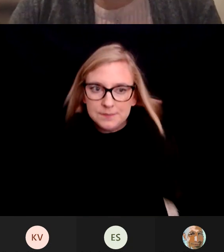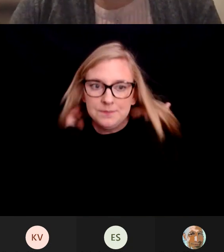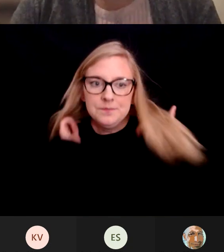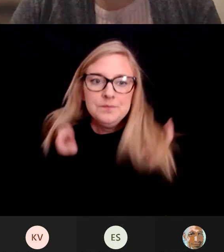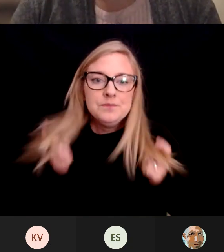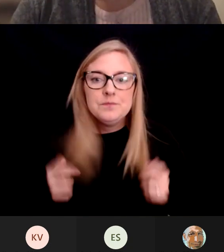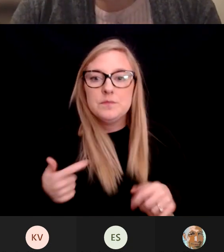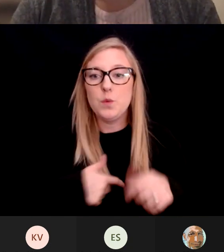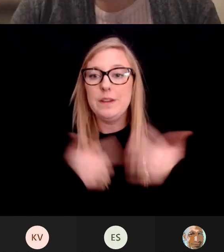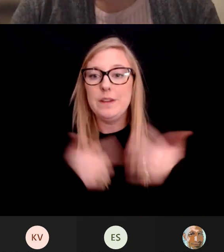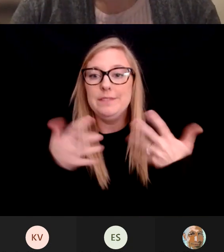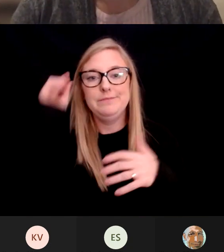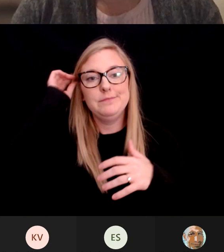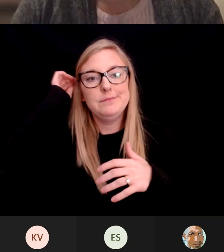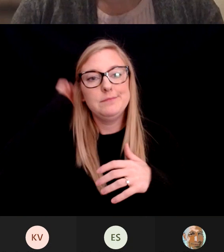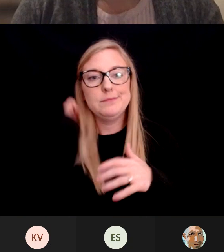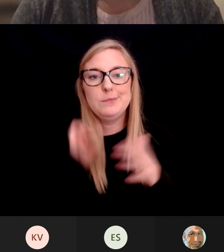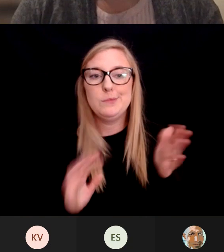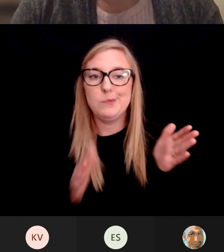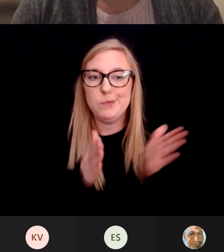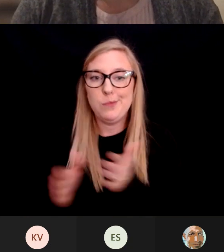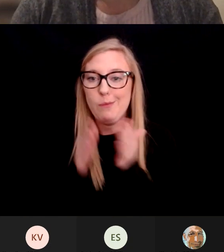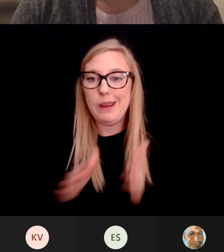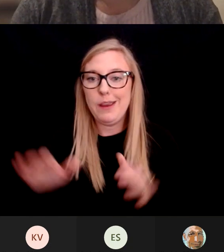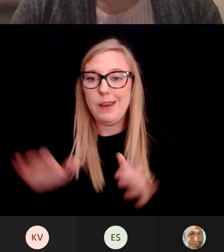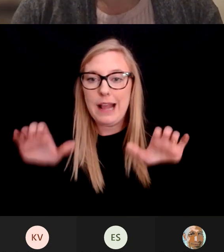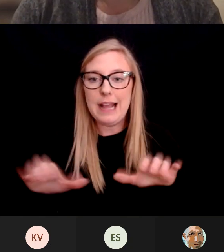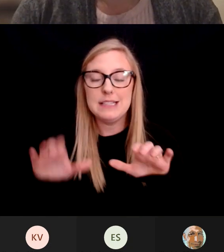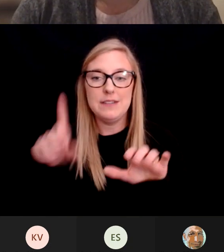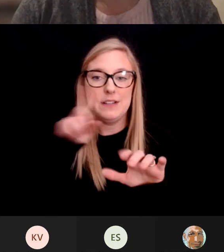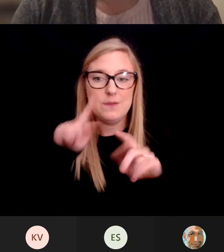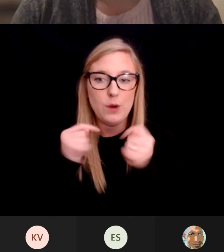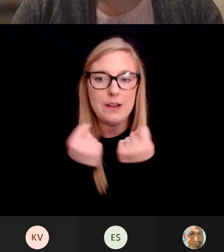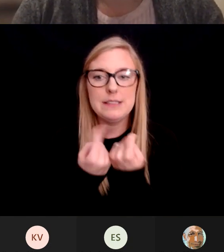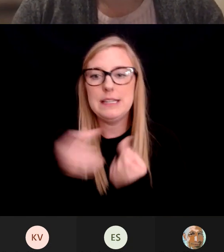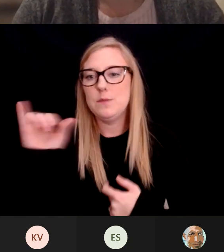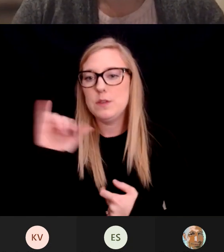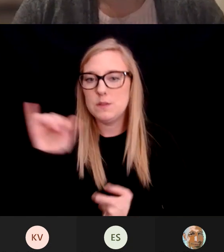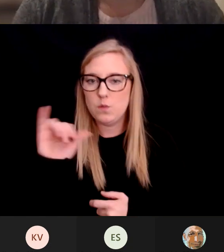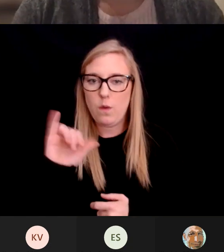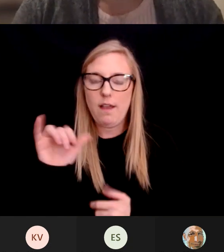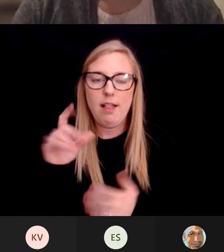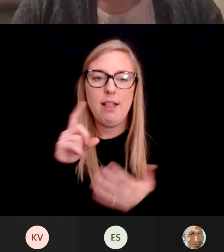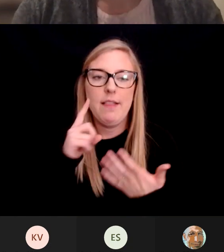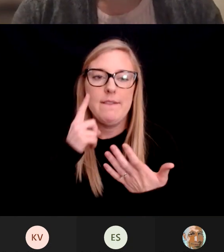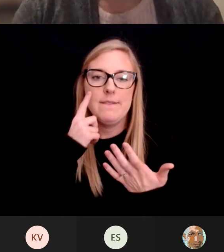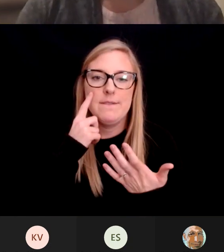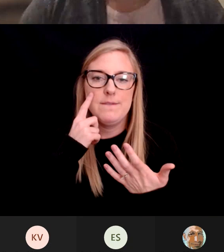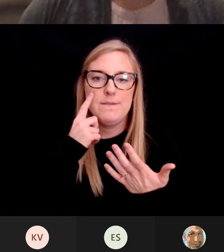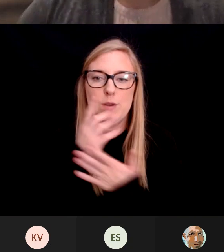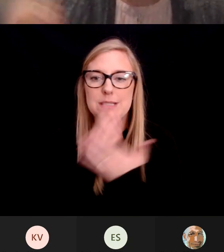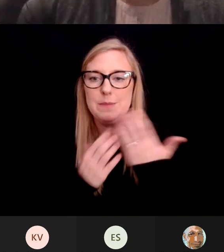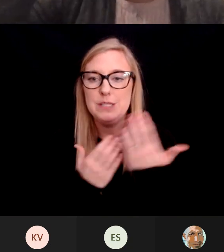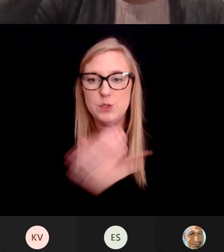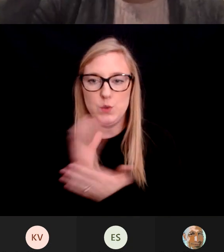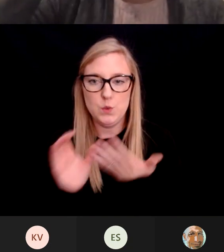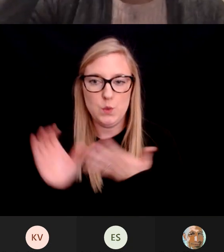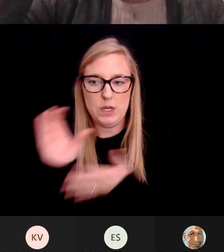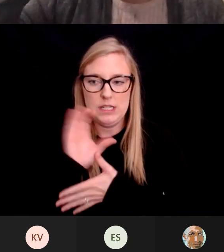for our teams as well for activities for some of these new